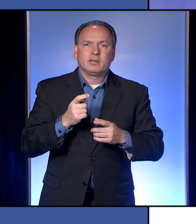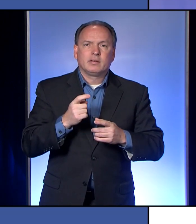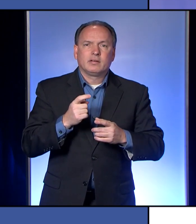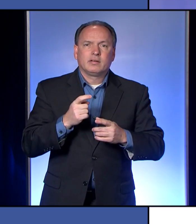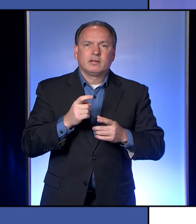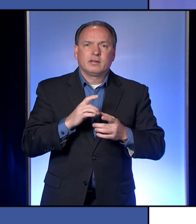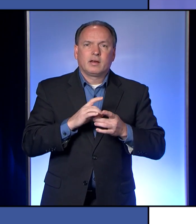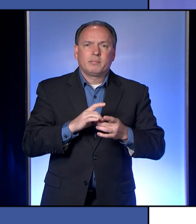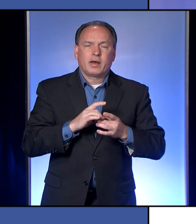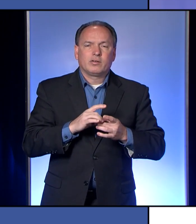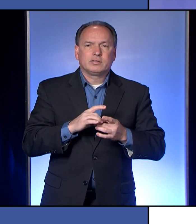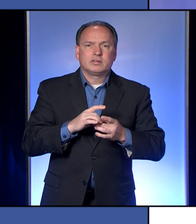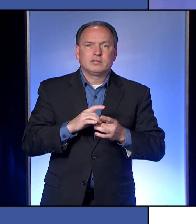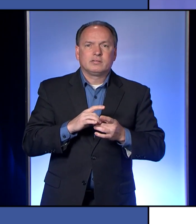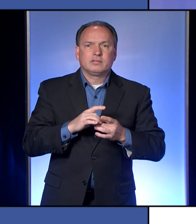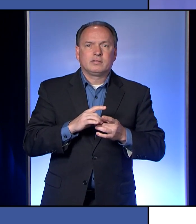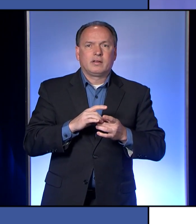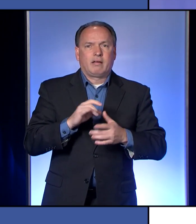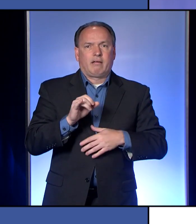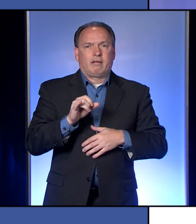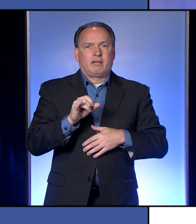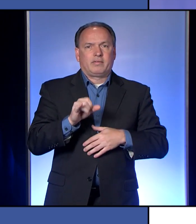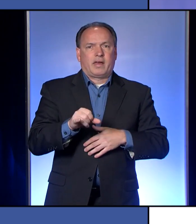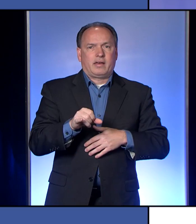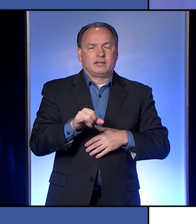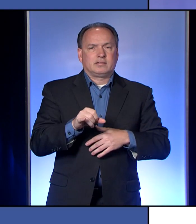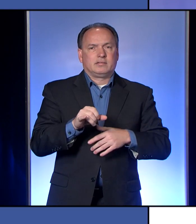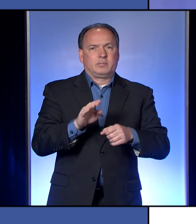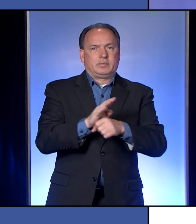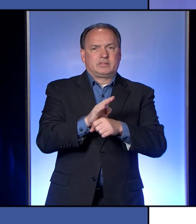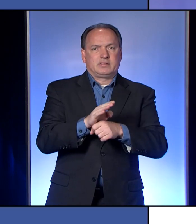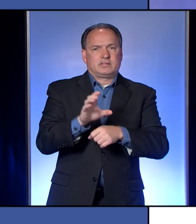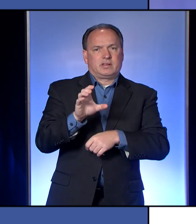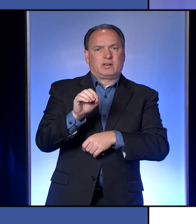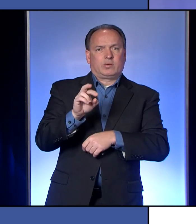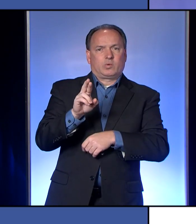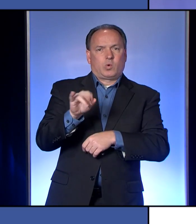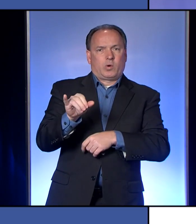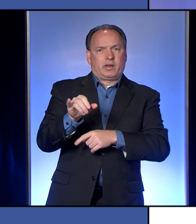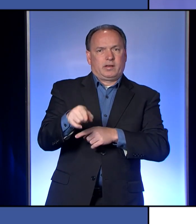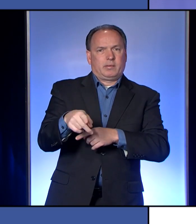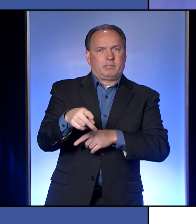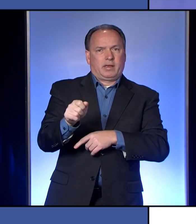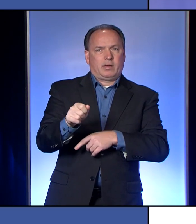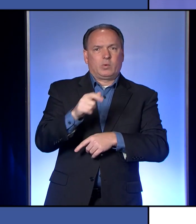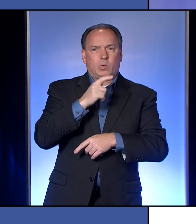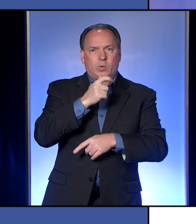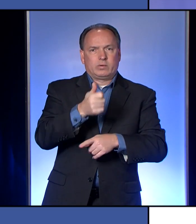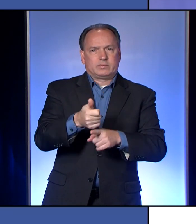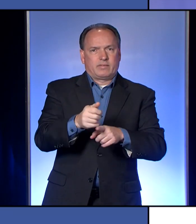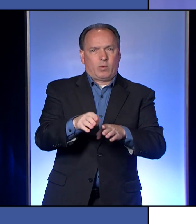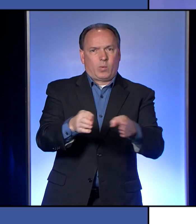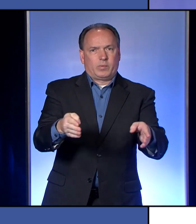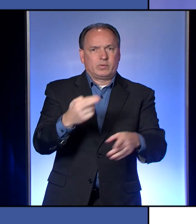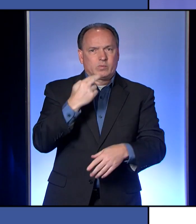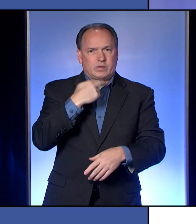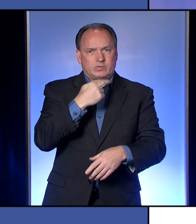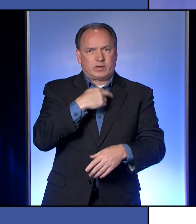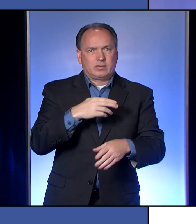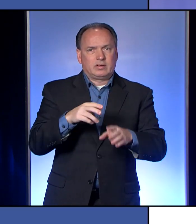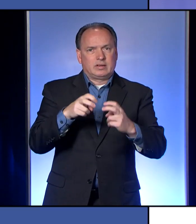you have any more information on the status of that establishment in Corey? So the solicitor, the county solicitor,